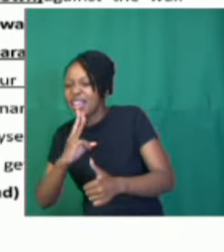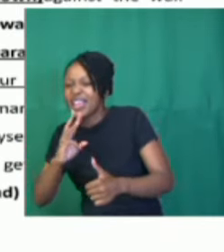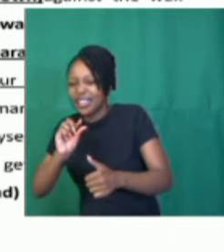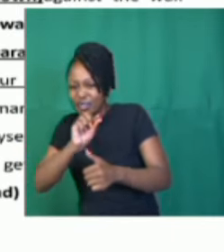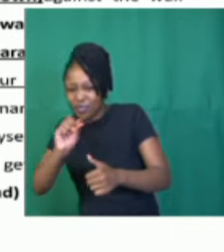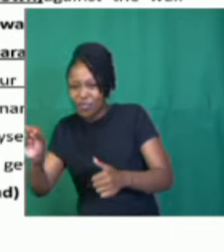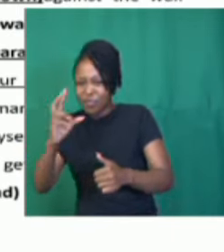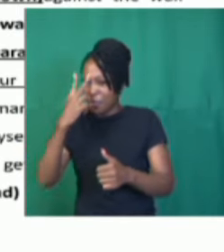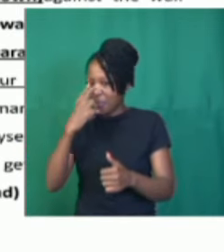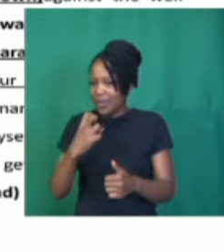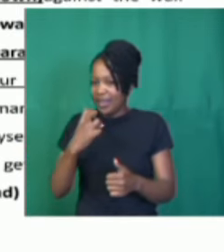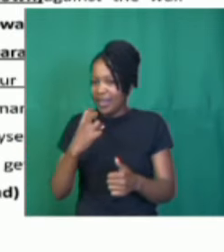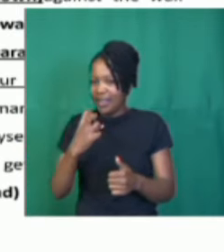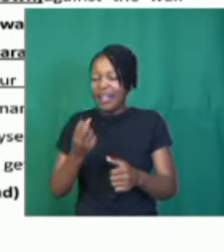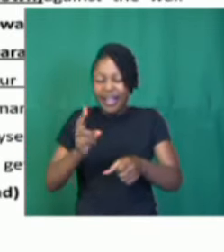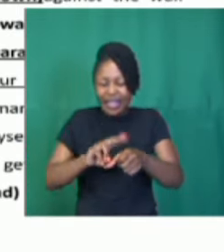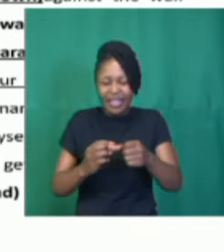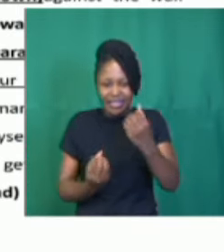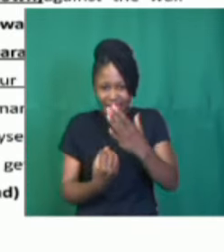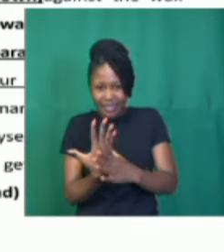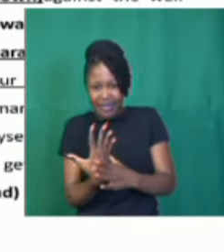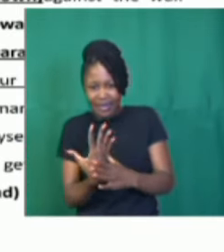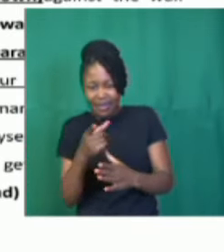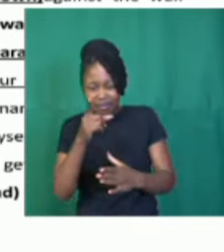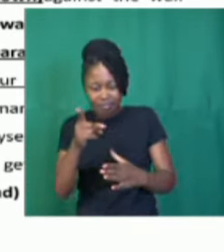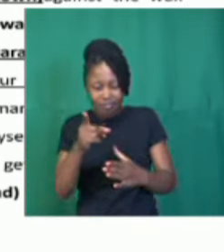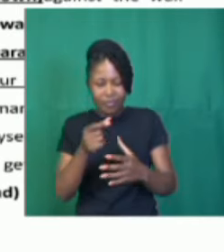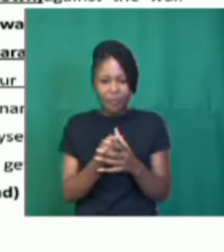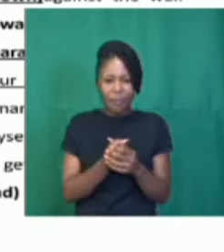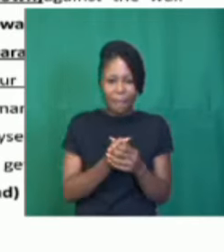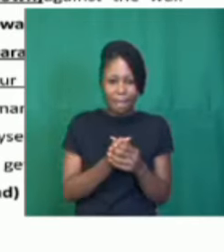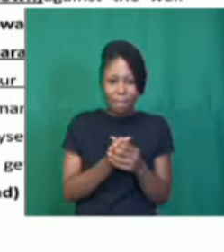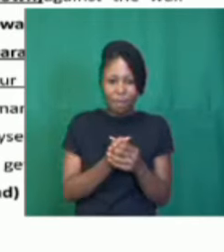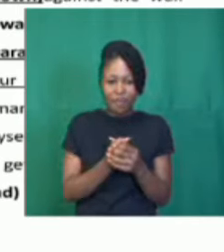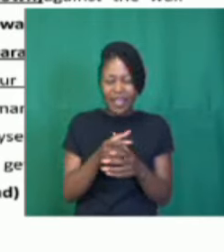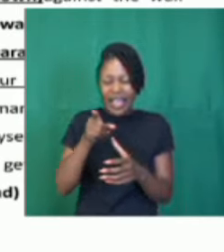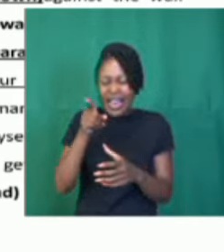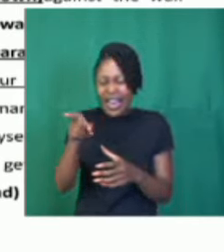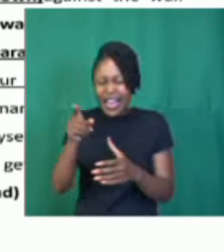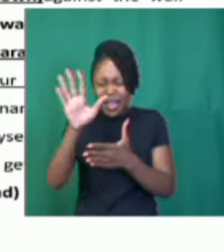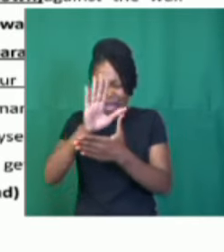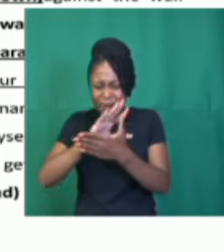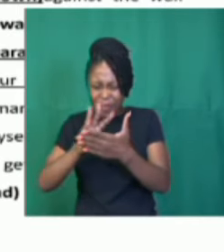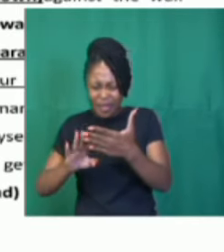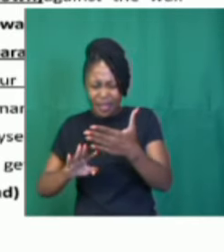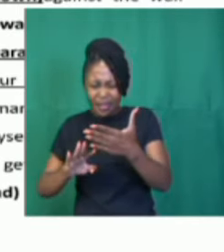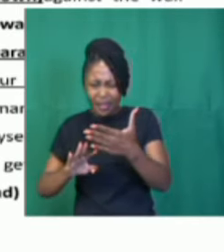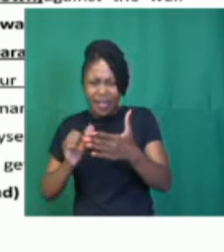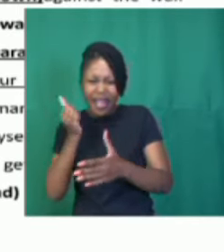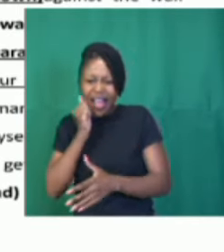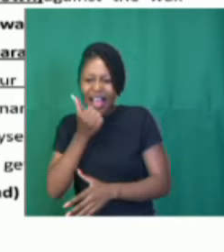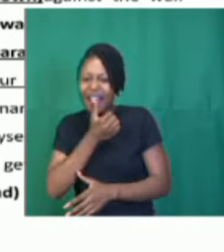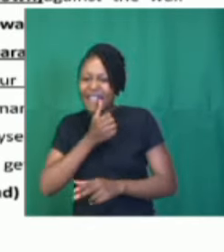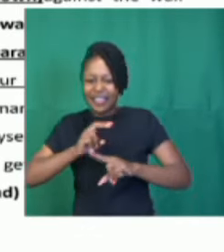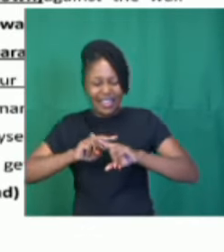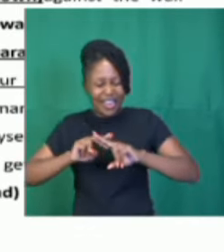start in the text. The writer has written, Auntie never finished her sentence. Colon. I